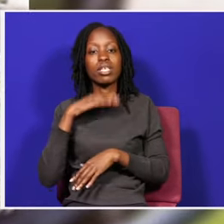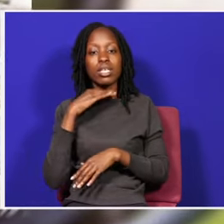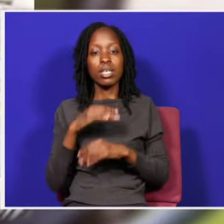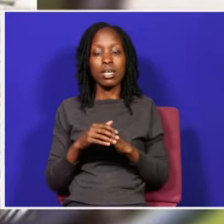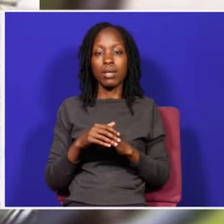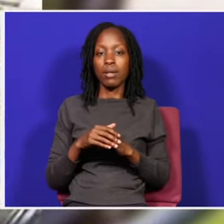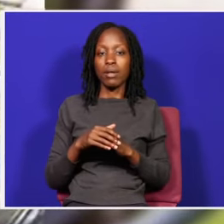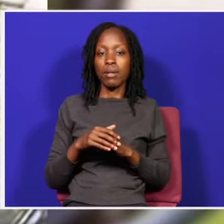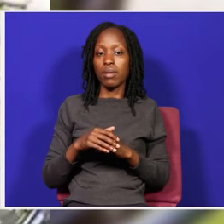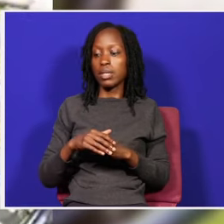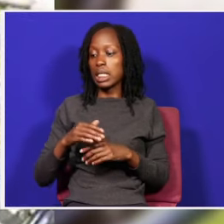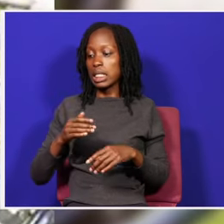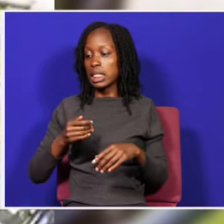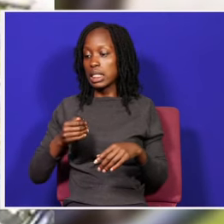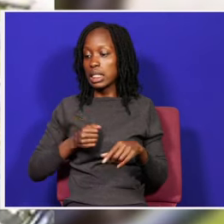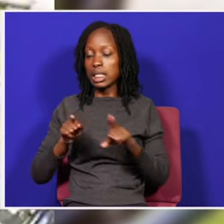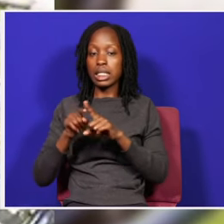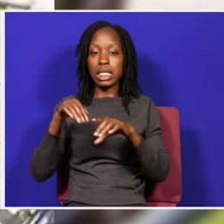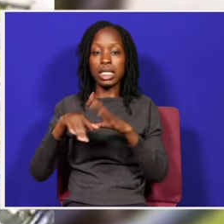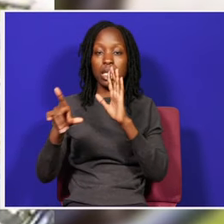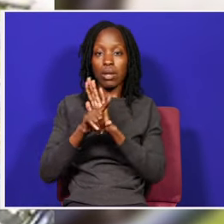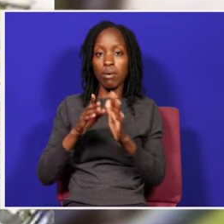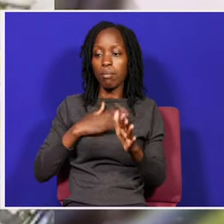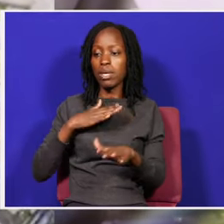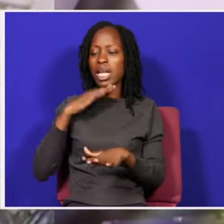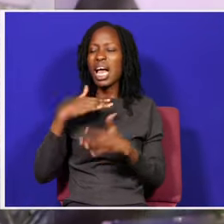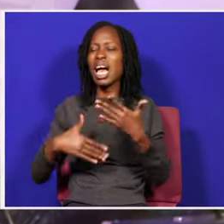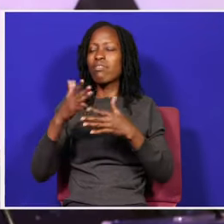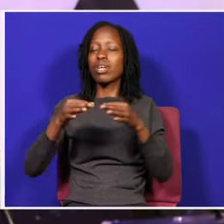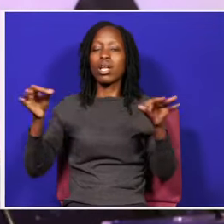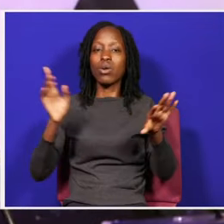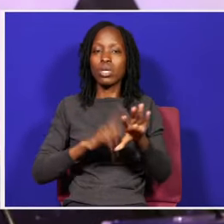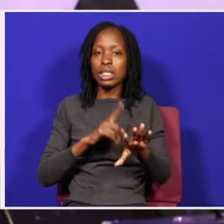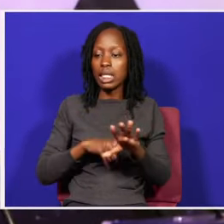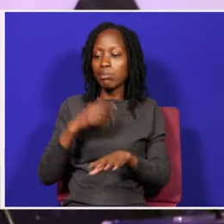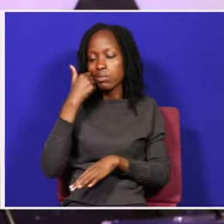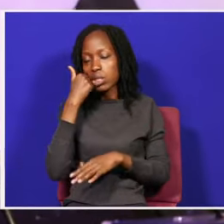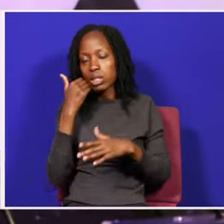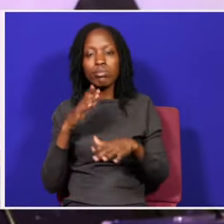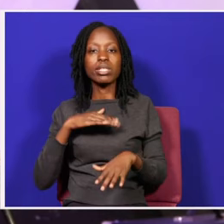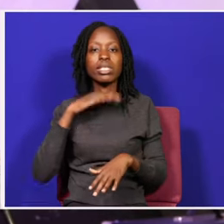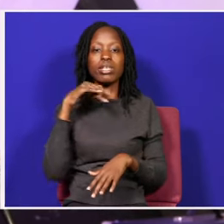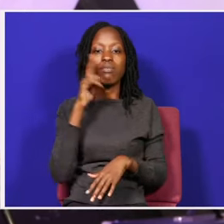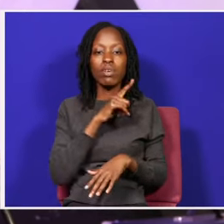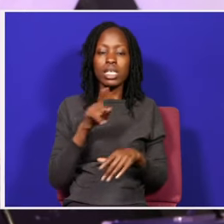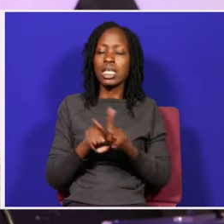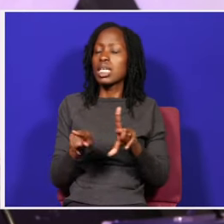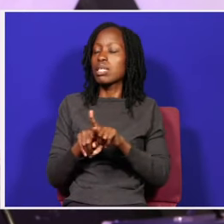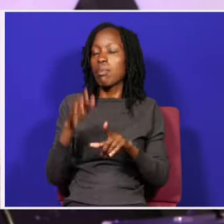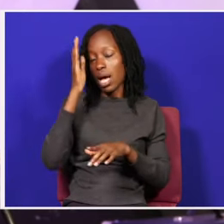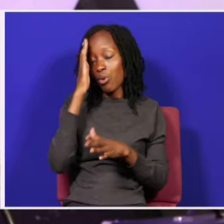to a beloved sister-in-law who, after a long illness, went to be with the Lord. And that happened to so many